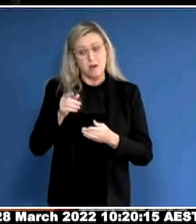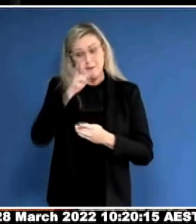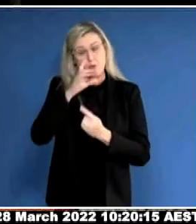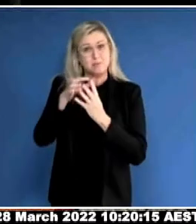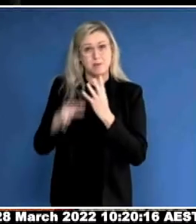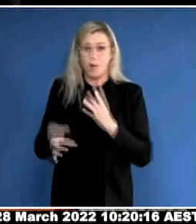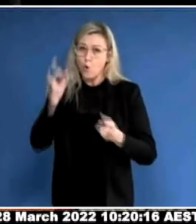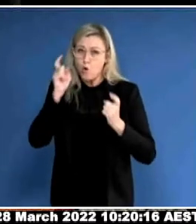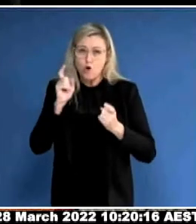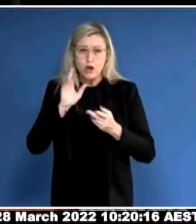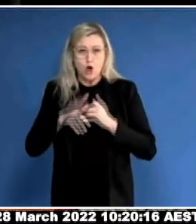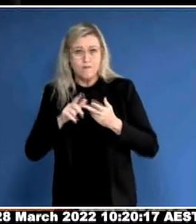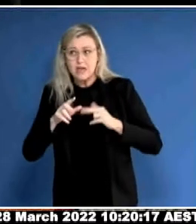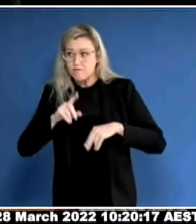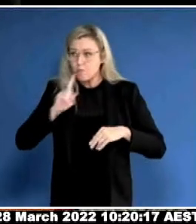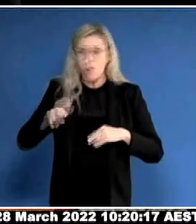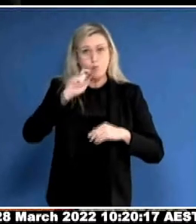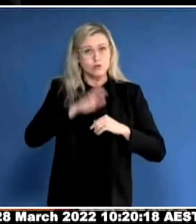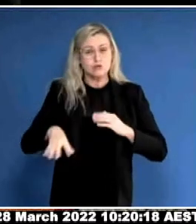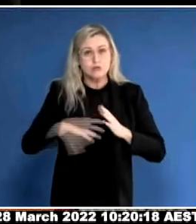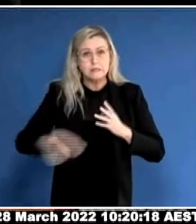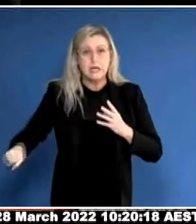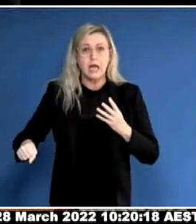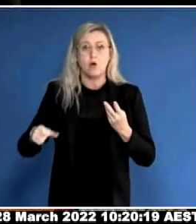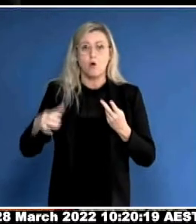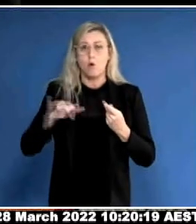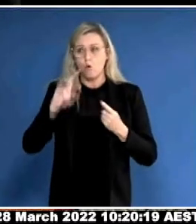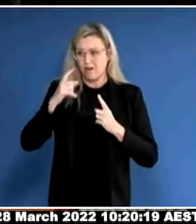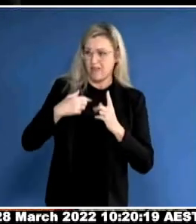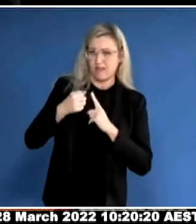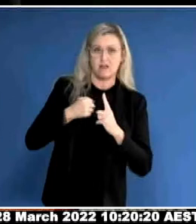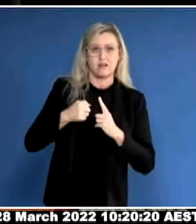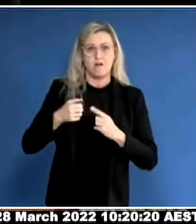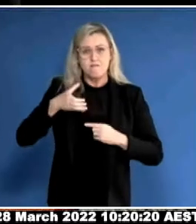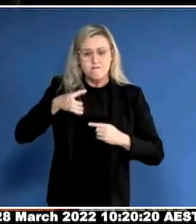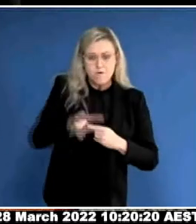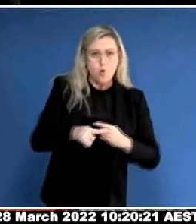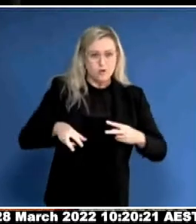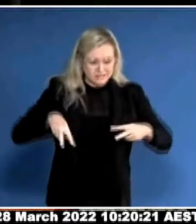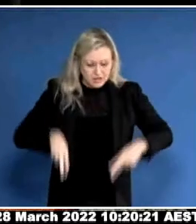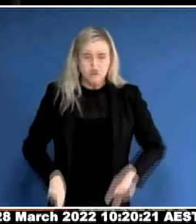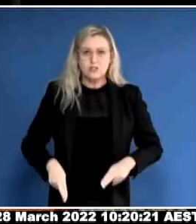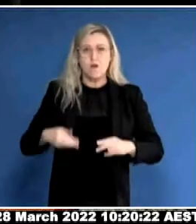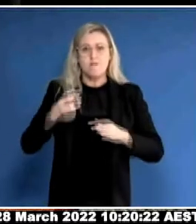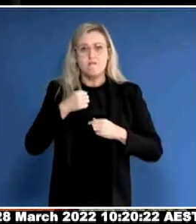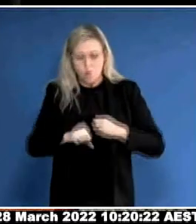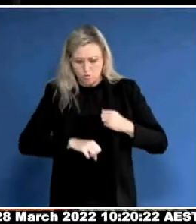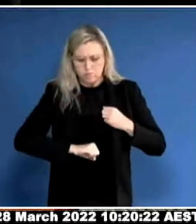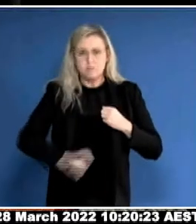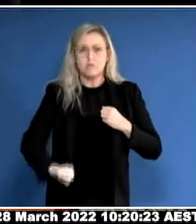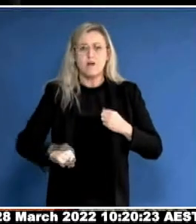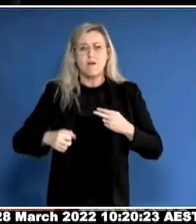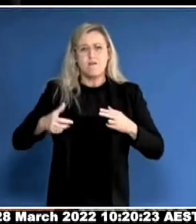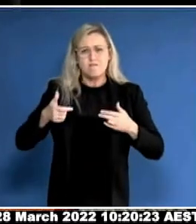reproductive violence and abuse, including forced sterilisation, forced abortion, and contraception.